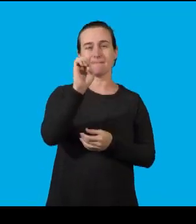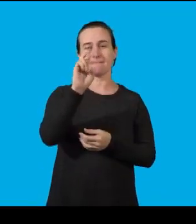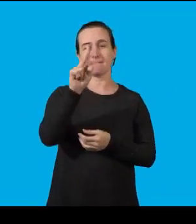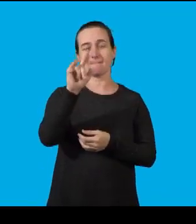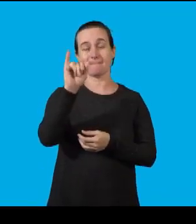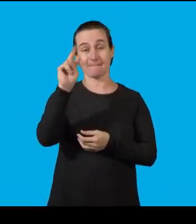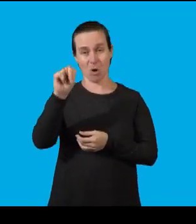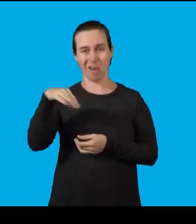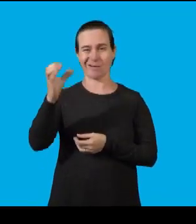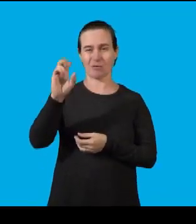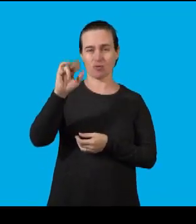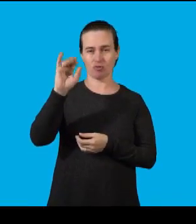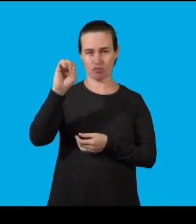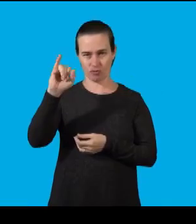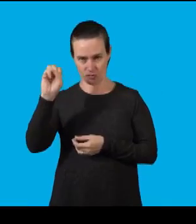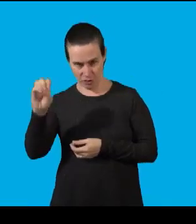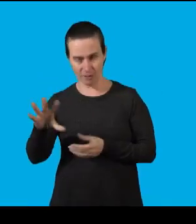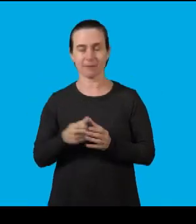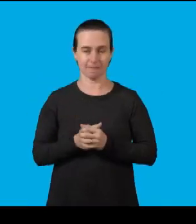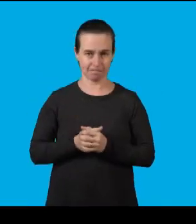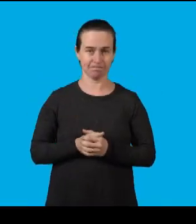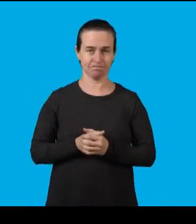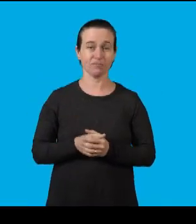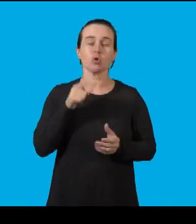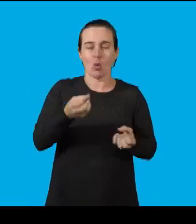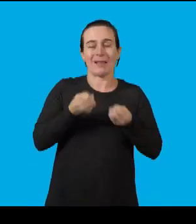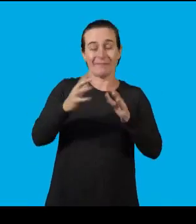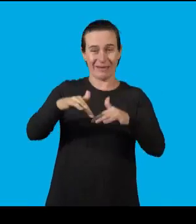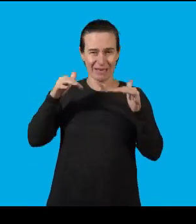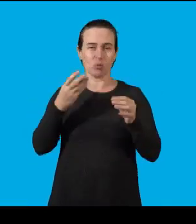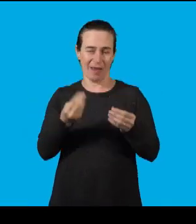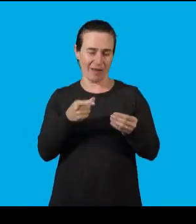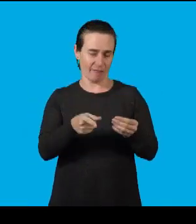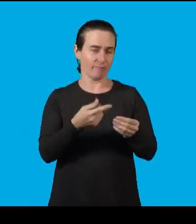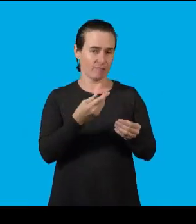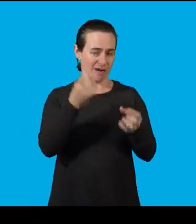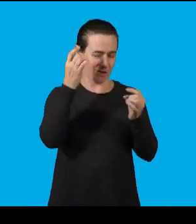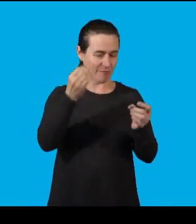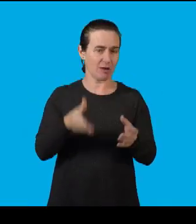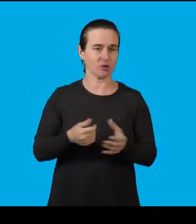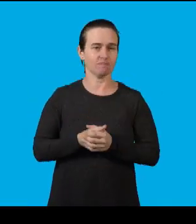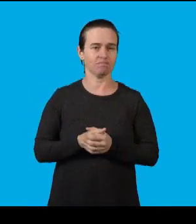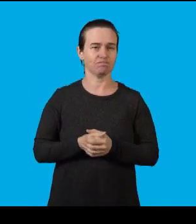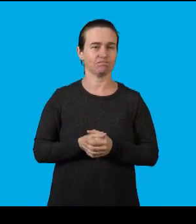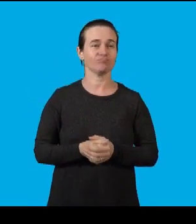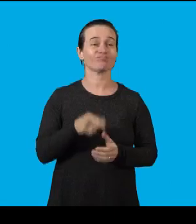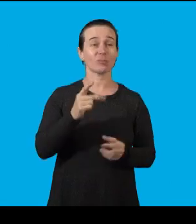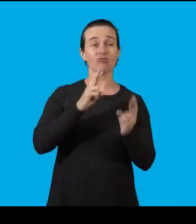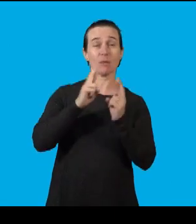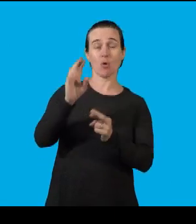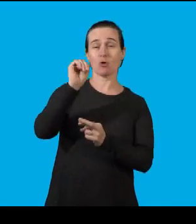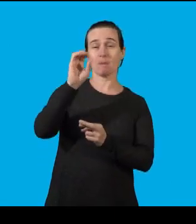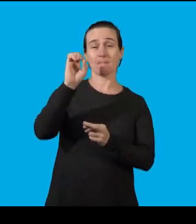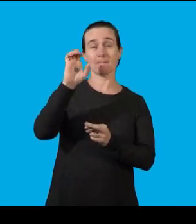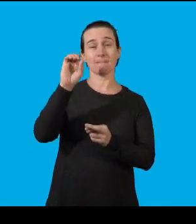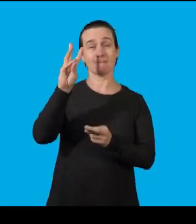the Berlin Crisis. That is what you will be given in the source booklet. Okay, and The caption reads, it's a report on the